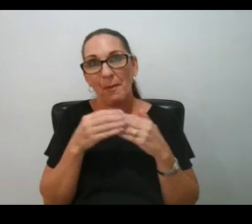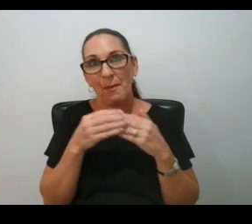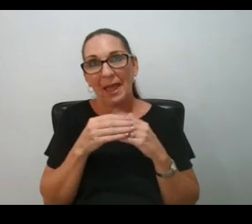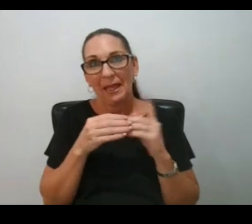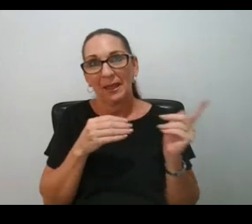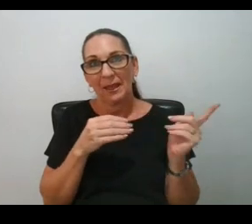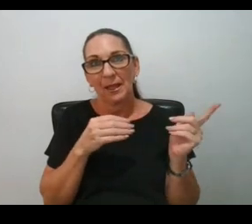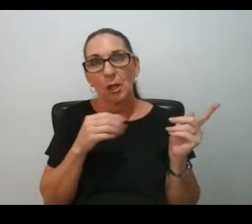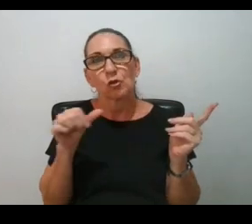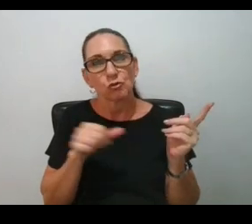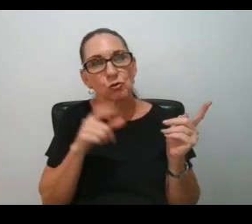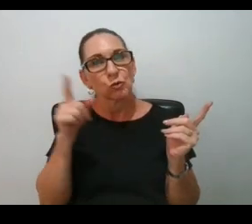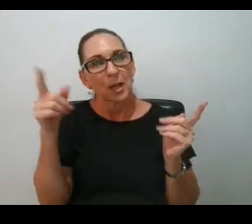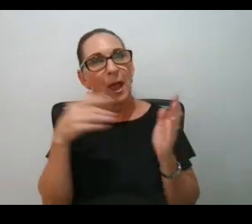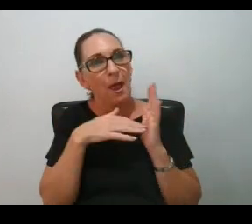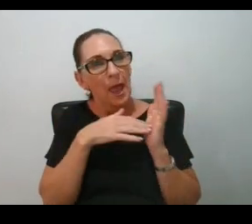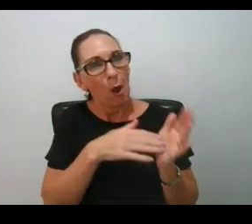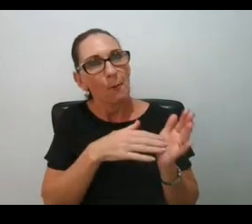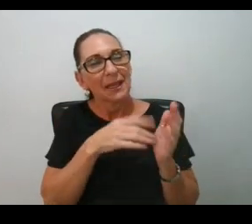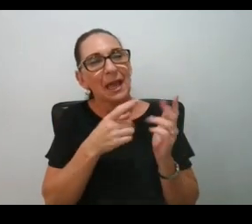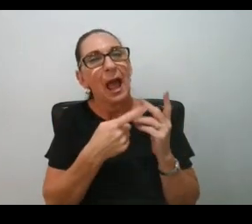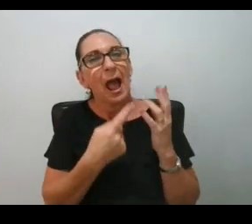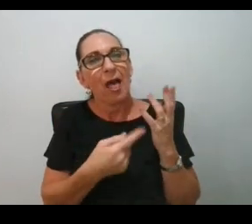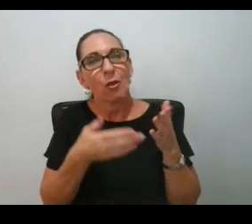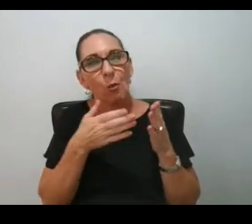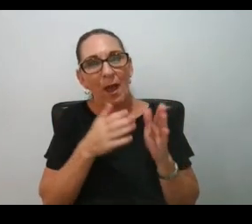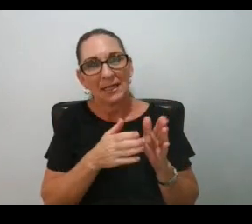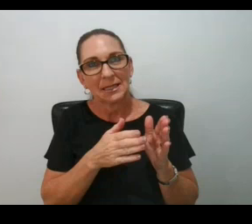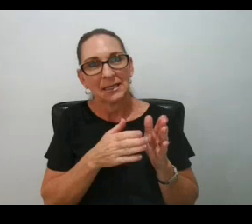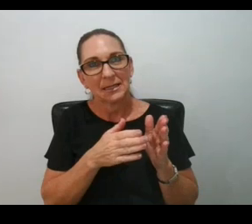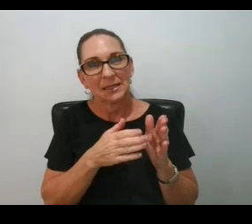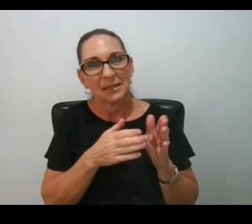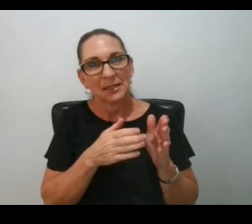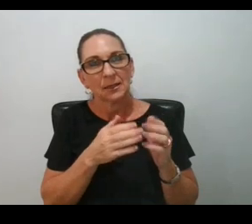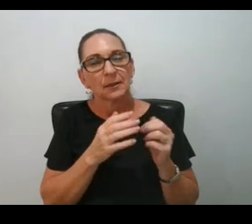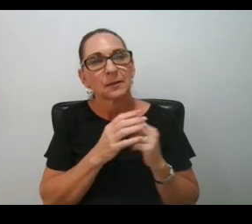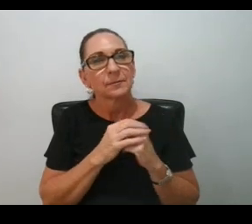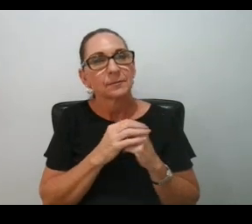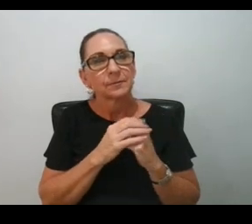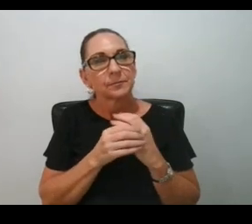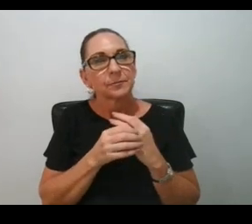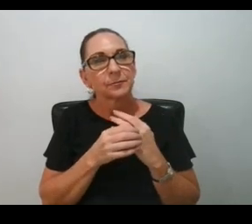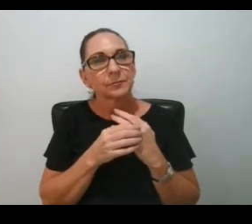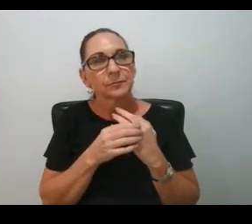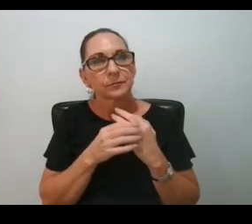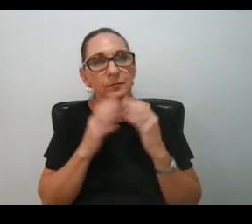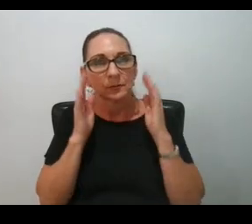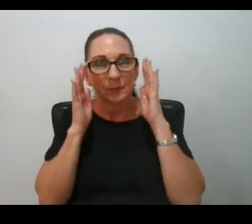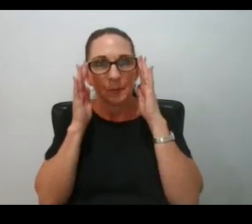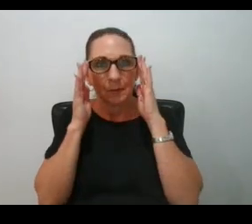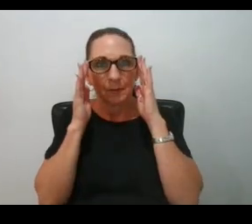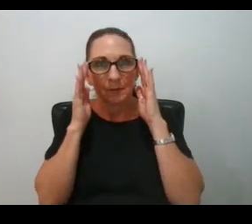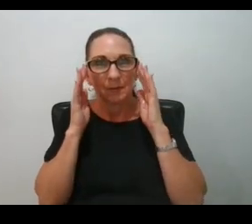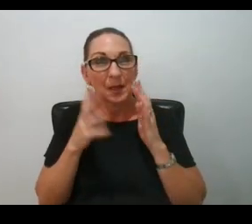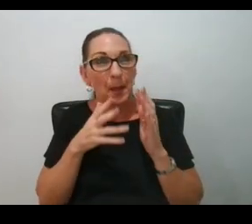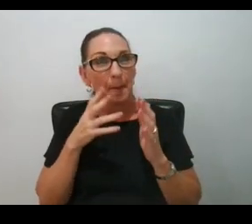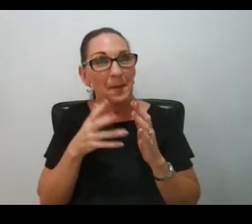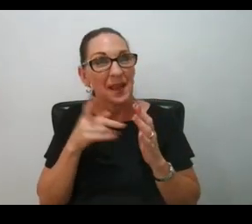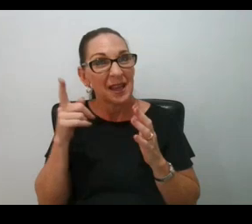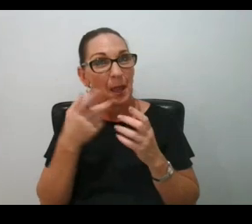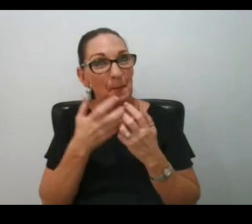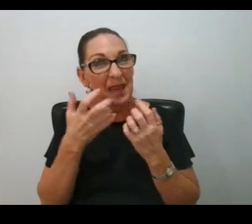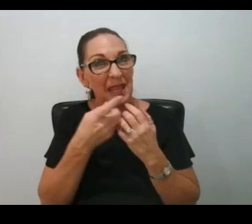them helping in other ways in addition to getting rid of the motorbike loan. Is that something that like all banks have, or a lot of